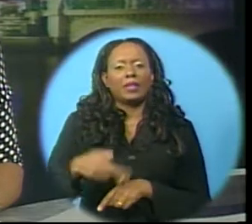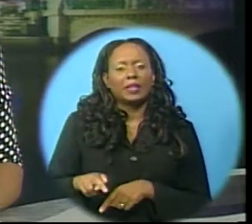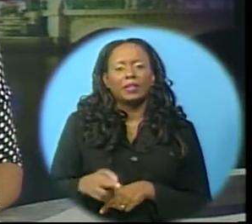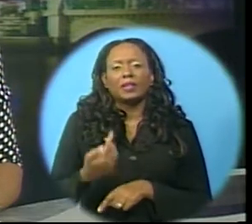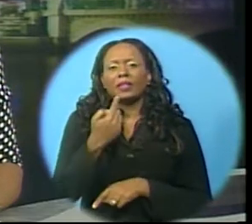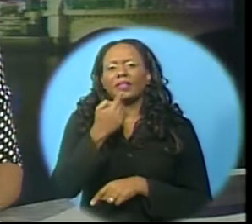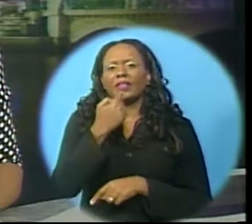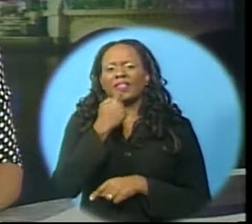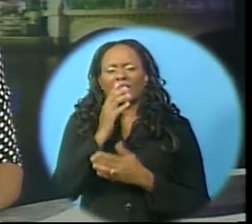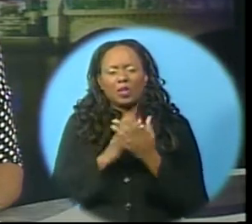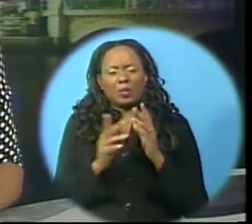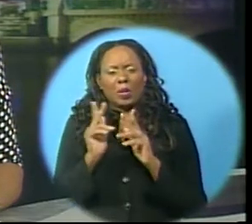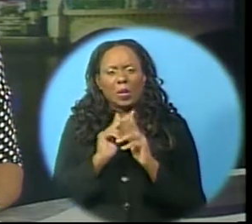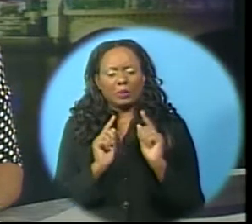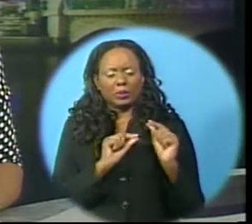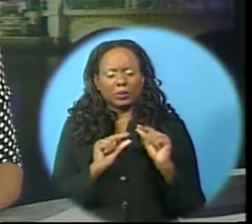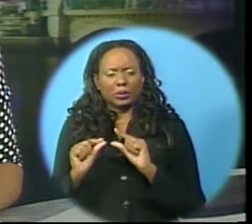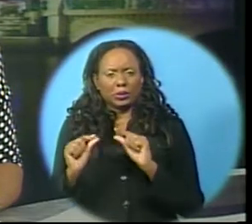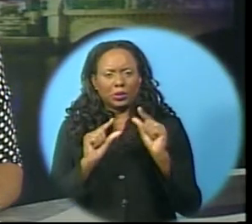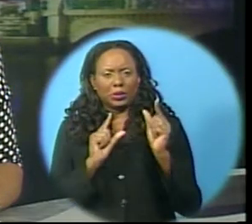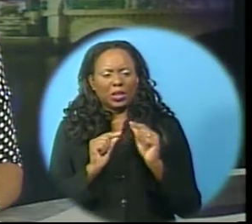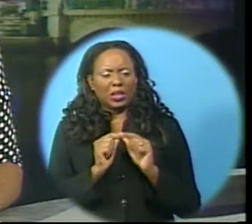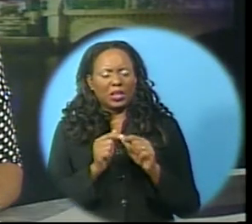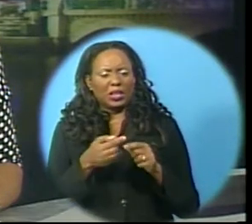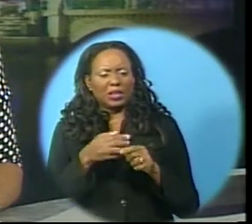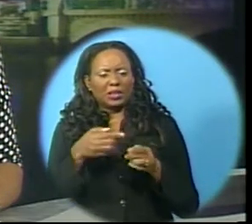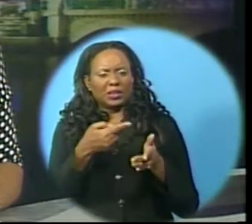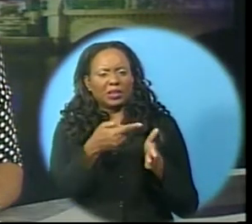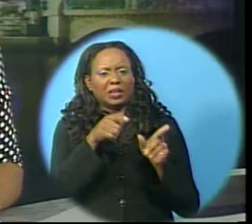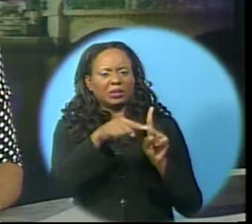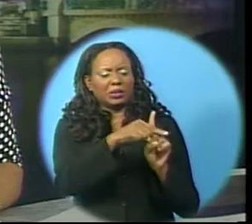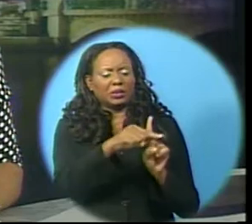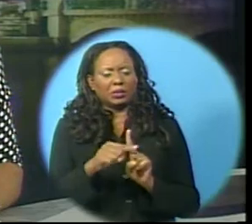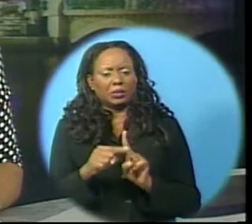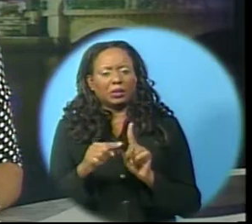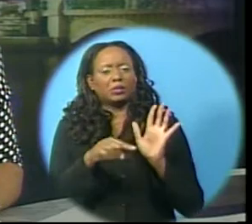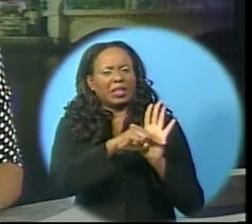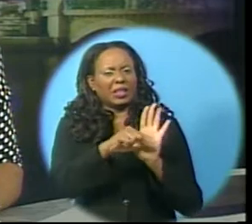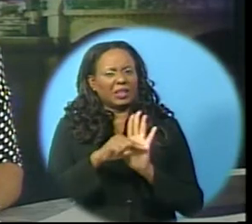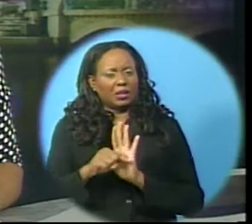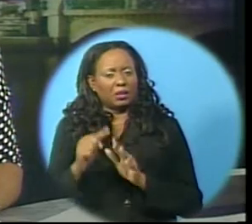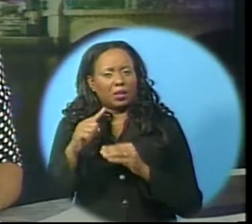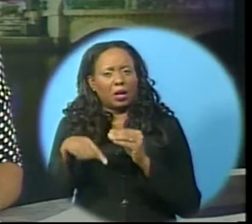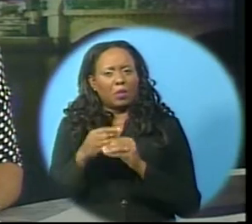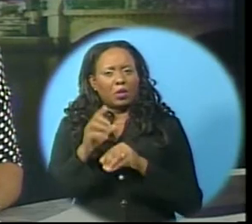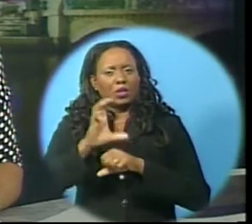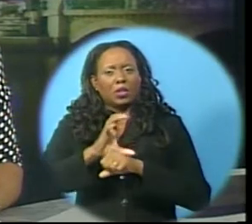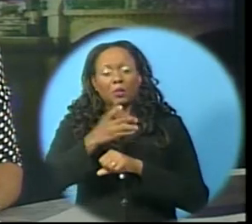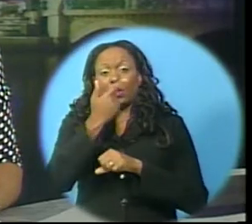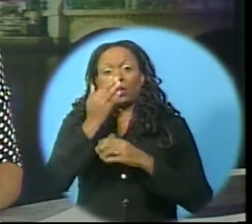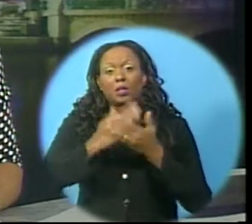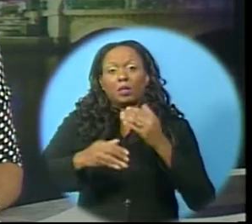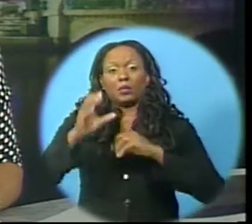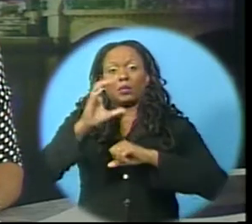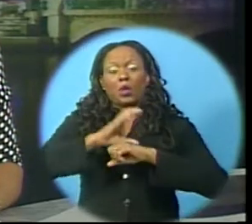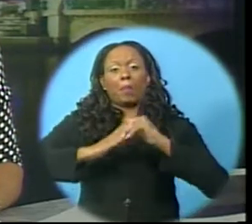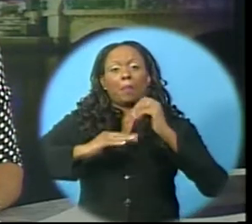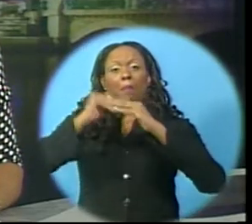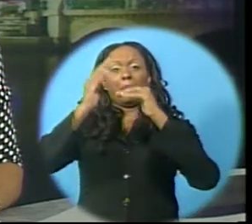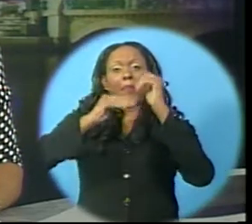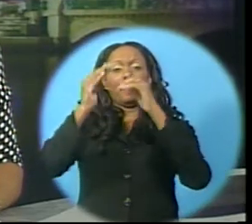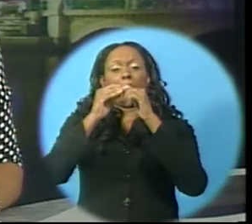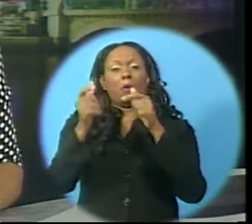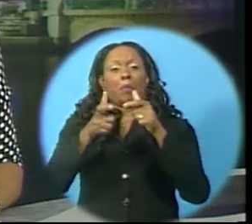described as offhanded and backhanded comments by some people about the increasing size of some church buildings on the island.